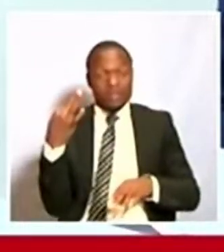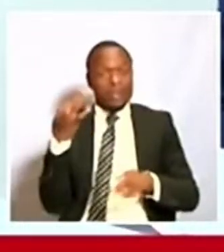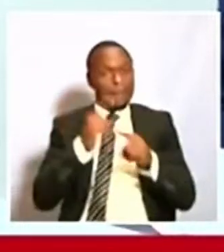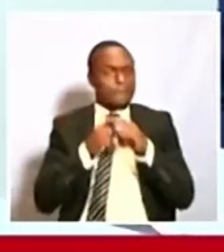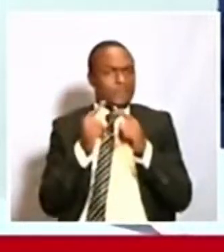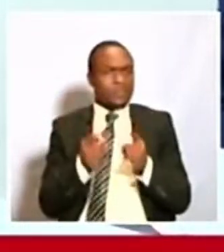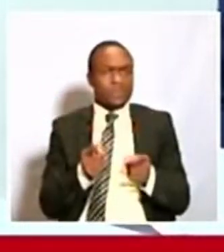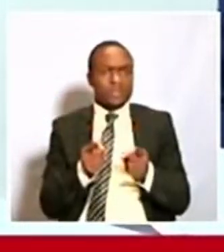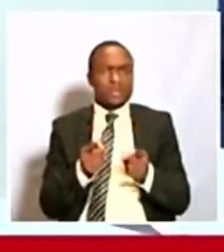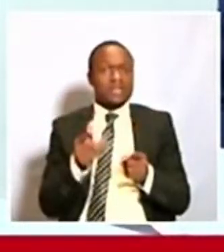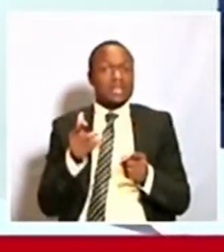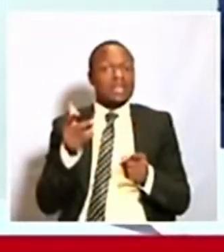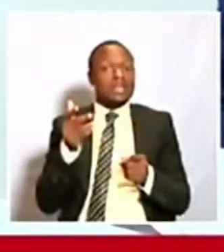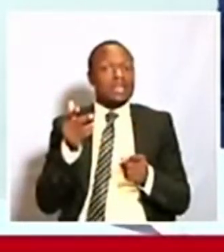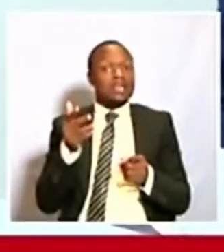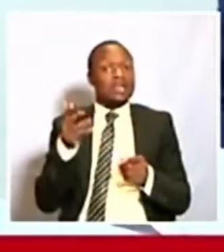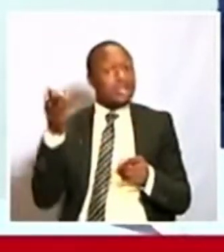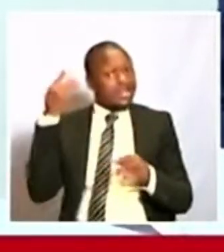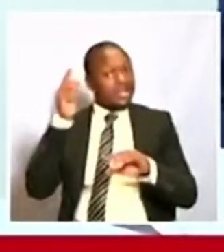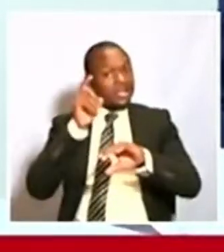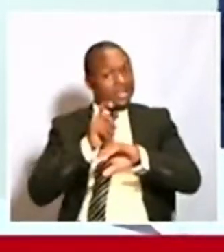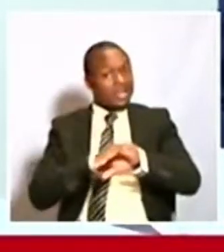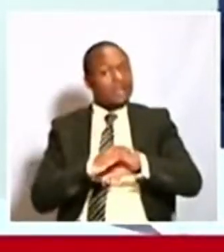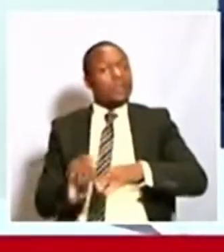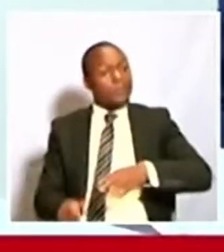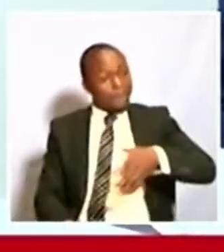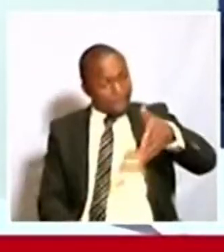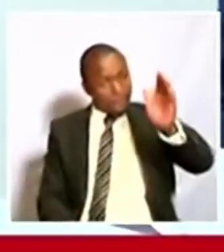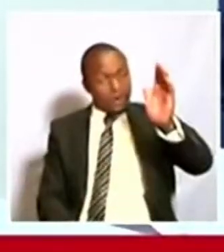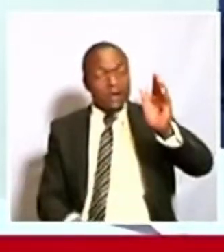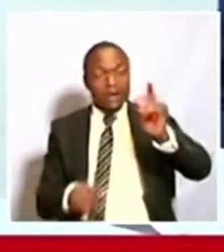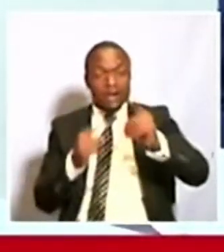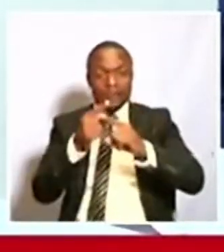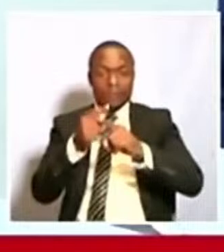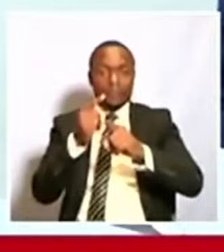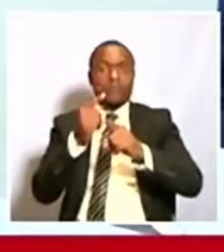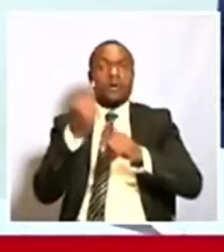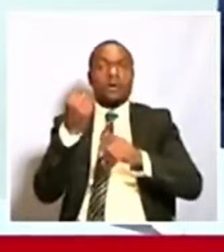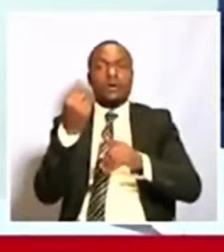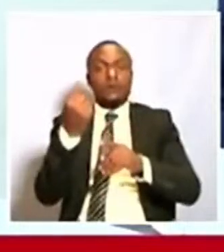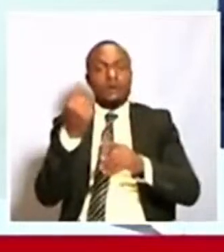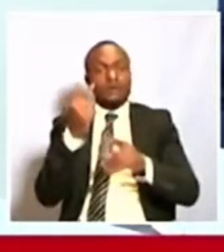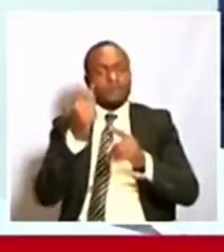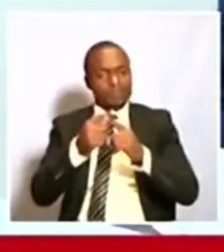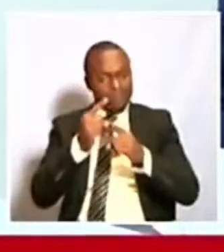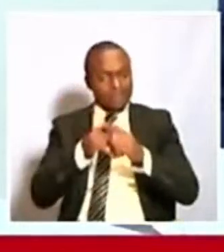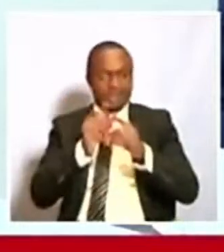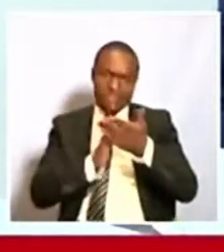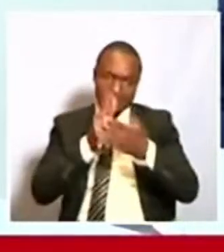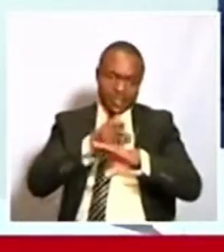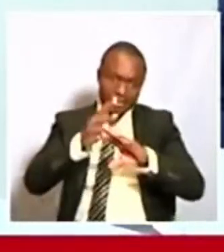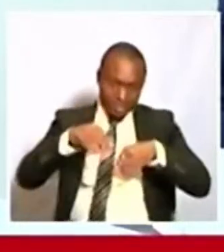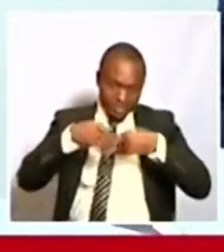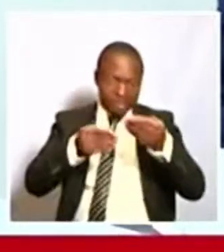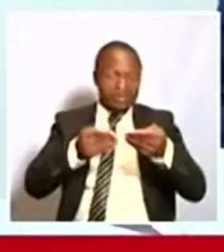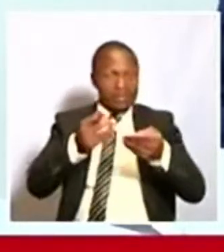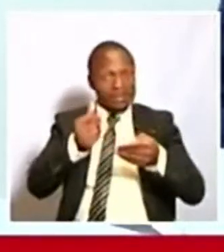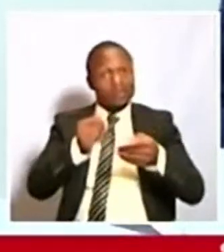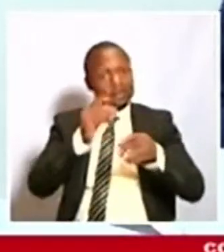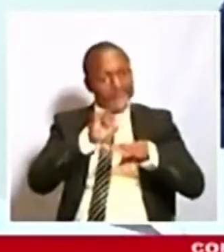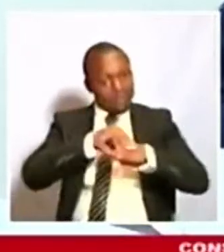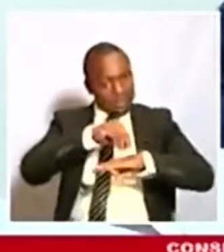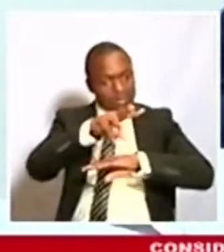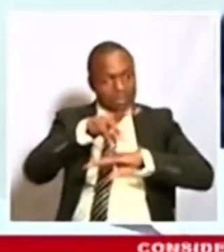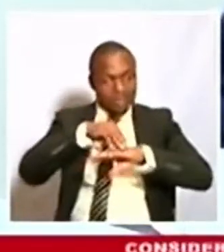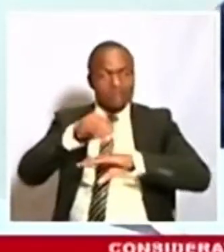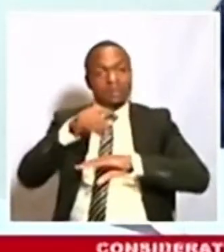But at that time, if you went maybe a month after giving them the money, just when they are settling in, you would have advised them